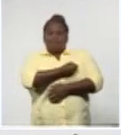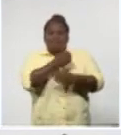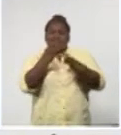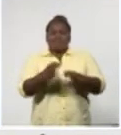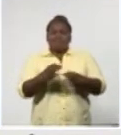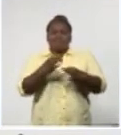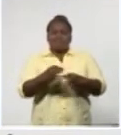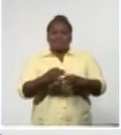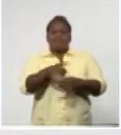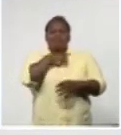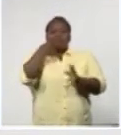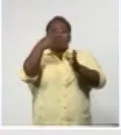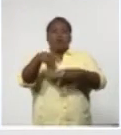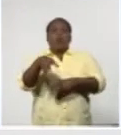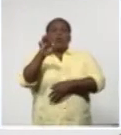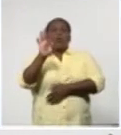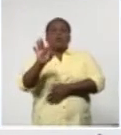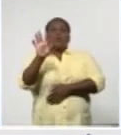99%, have a stable